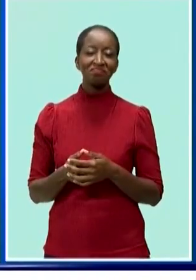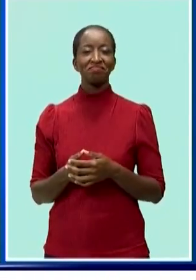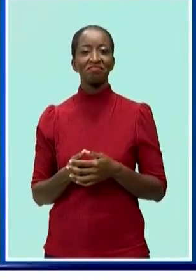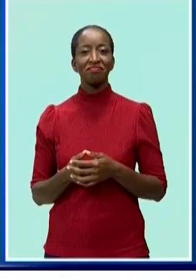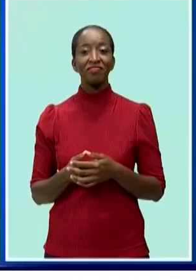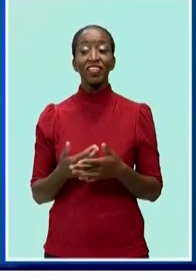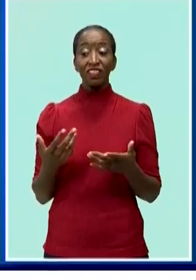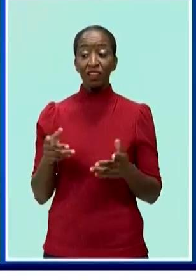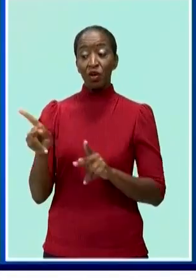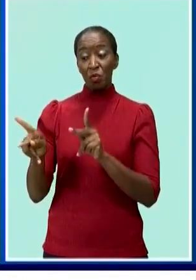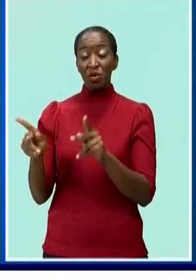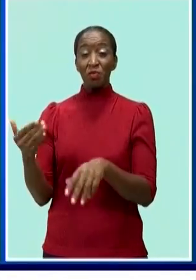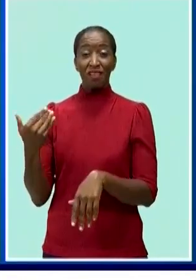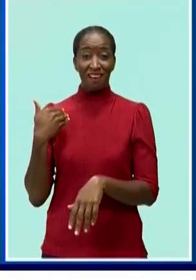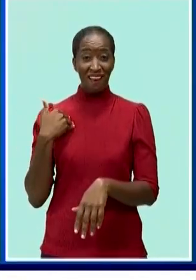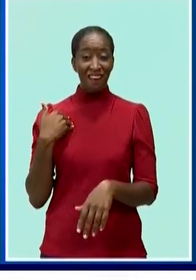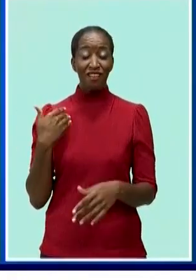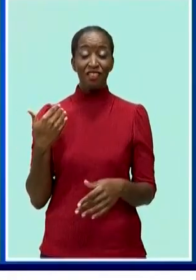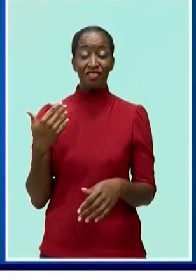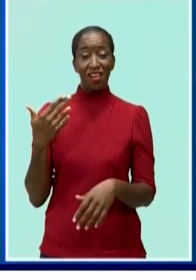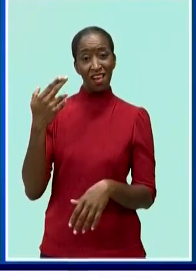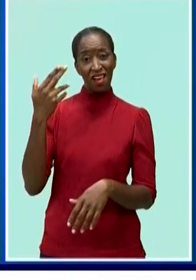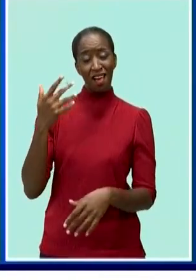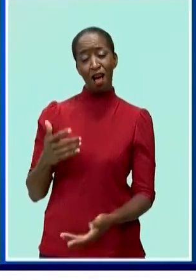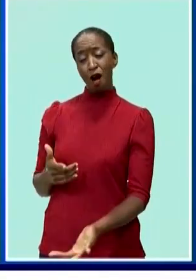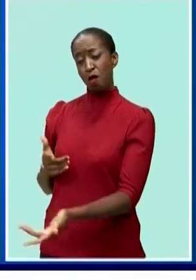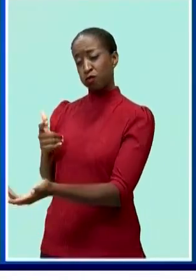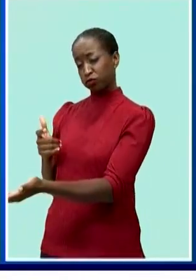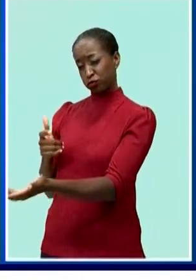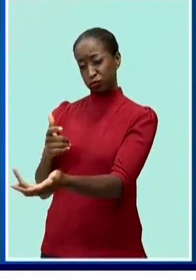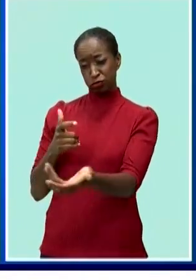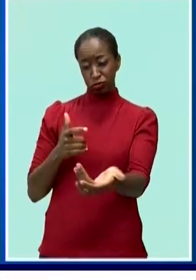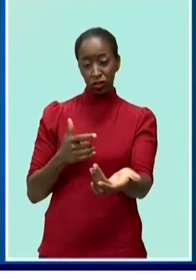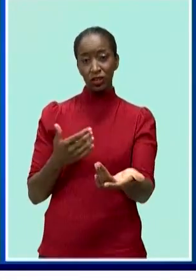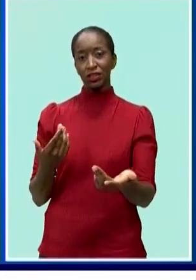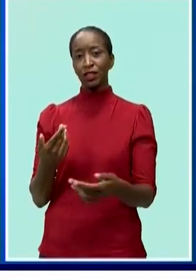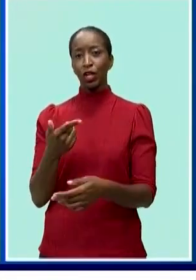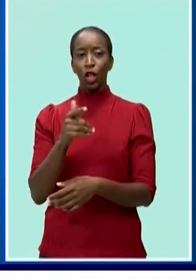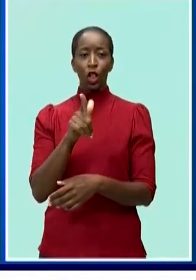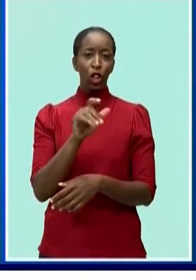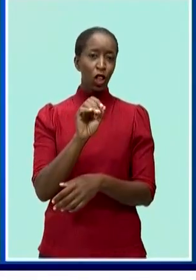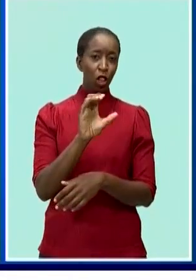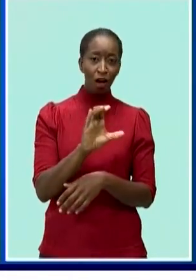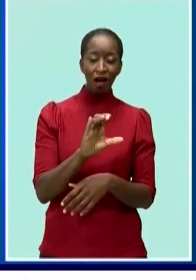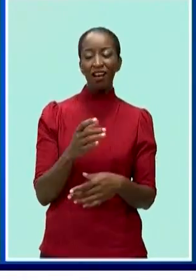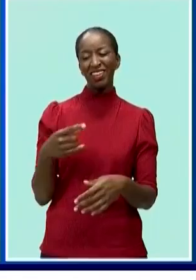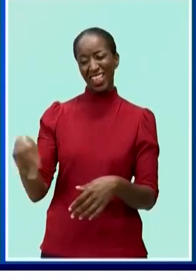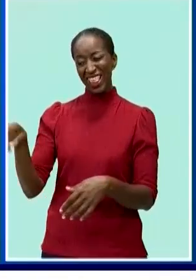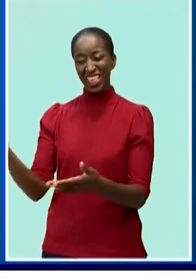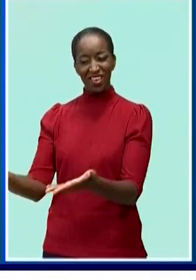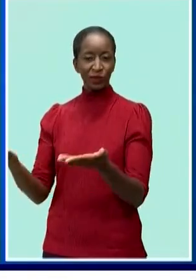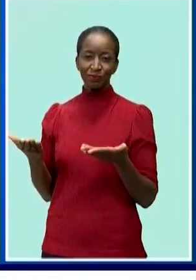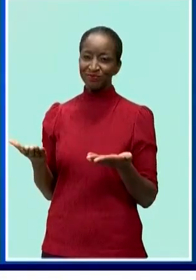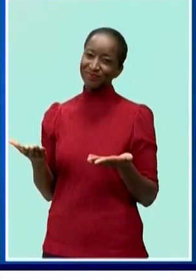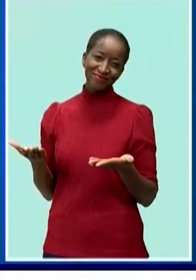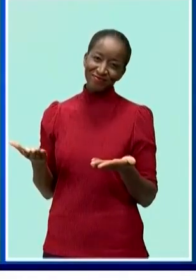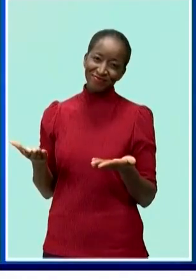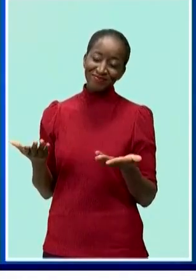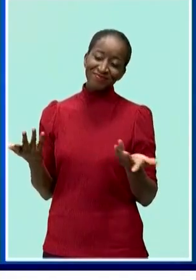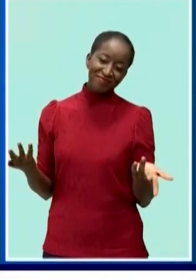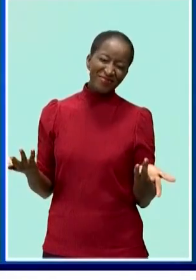with the powerful, what they call high cyclic weapons and the Glocks and so on. But perhaps that was never our